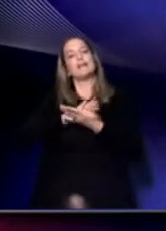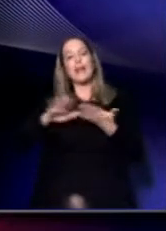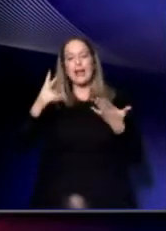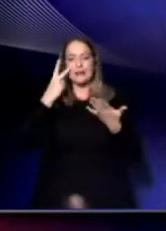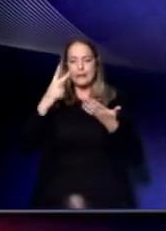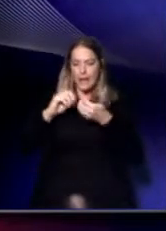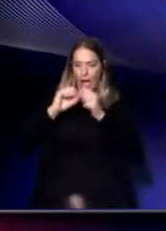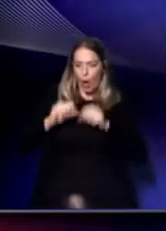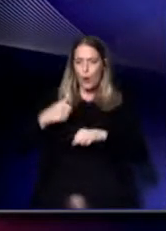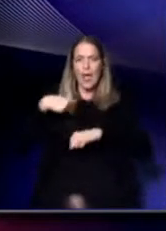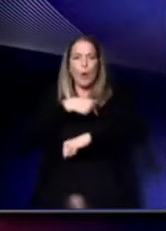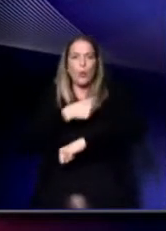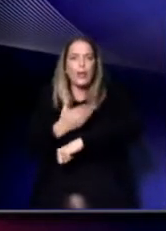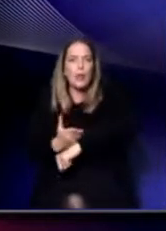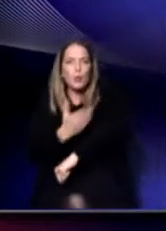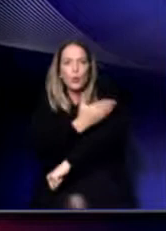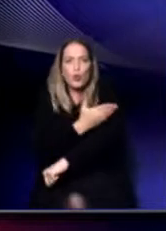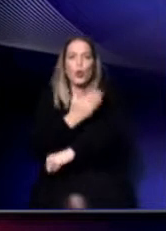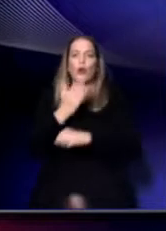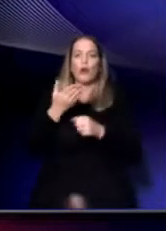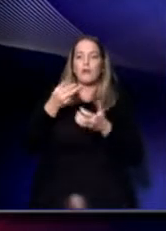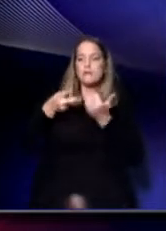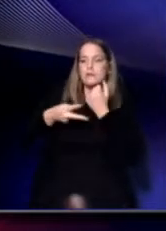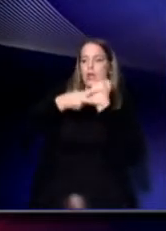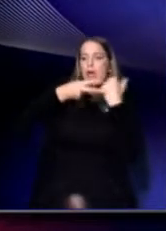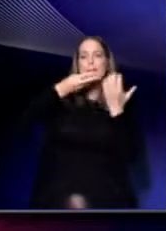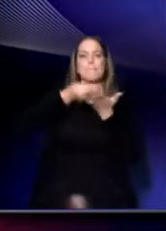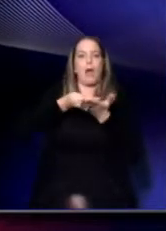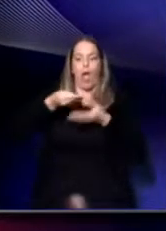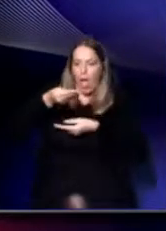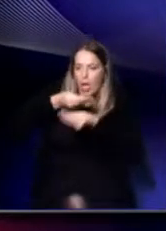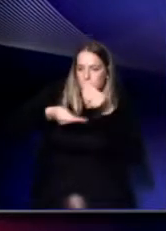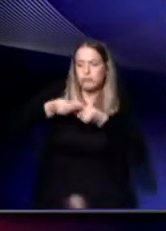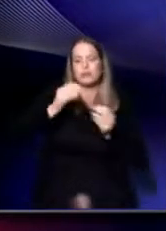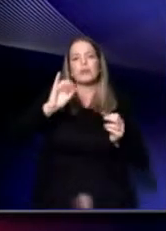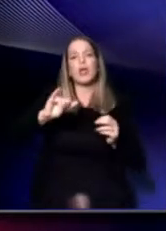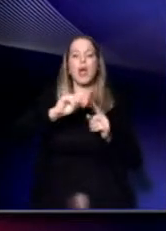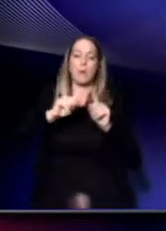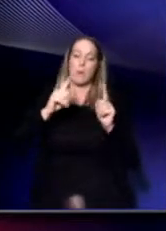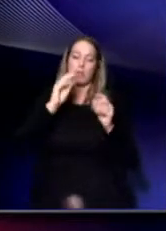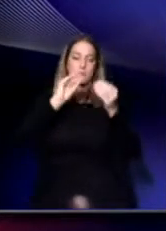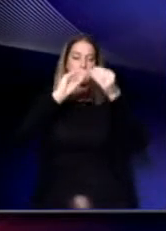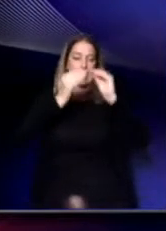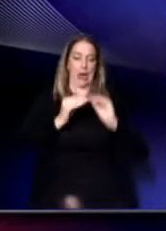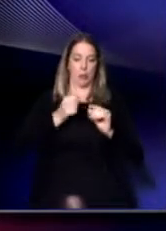efficient. But just looking at those numbers, they look really